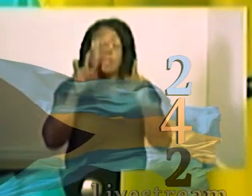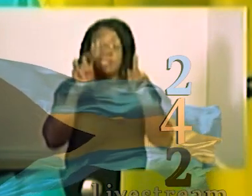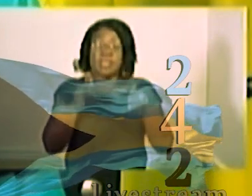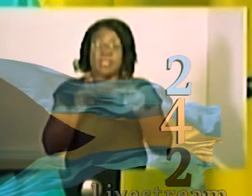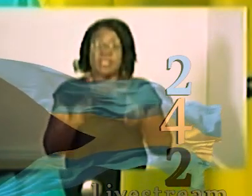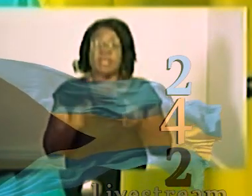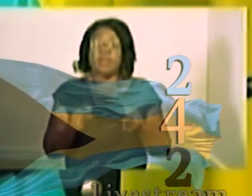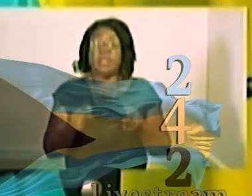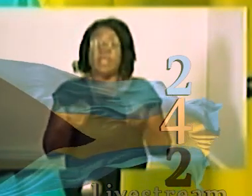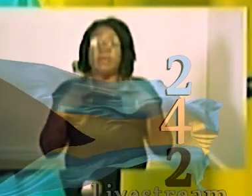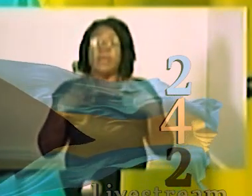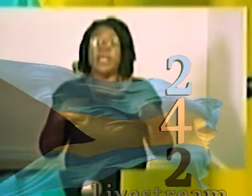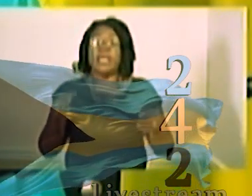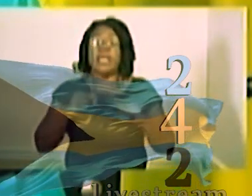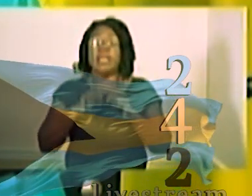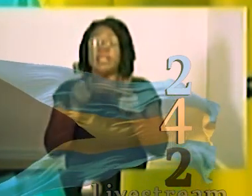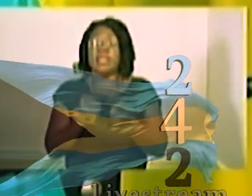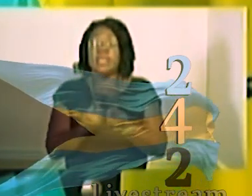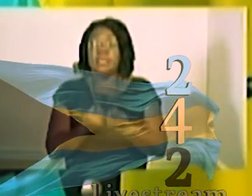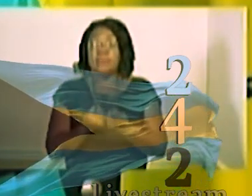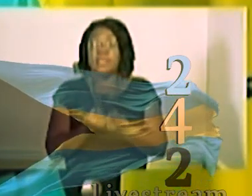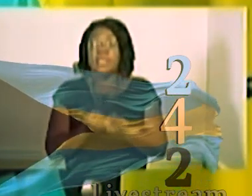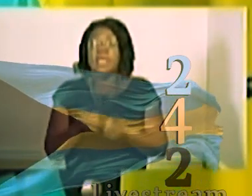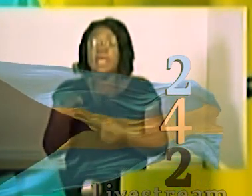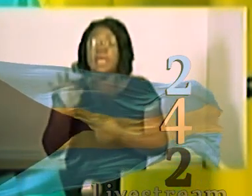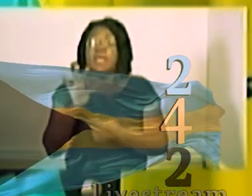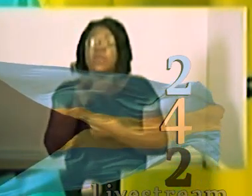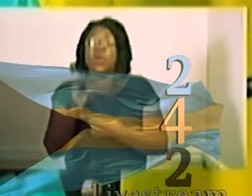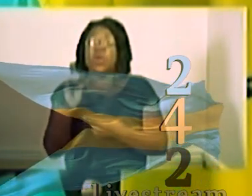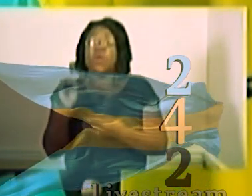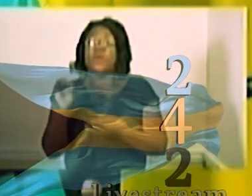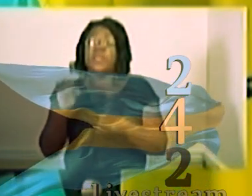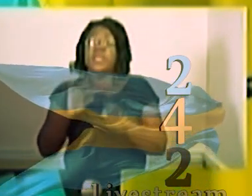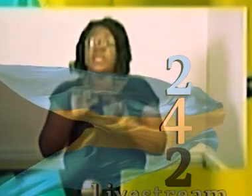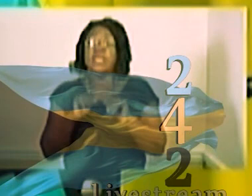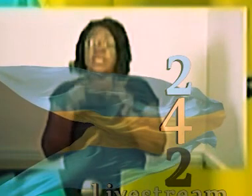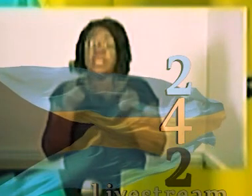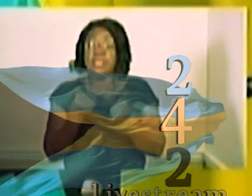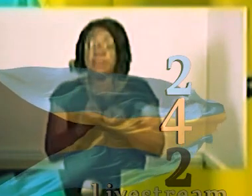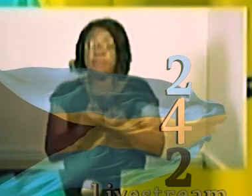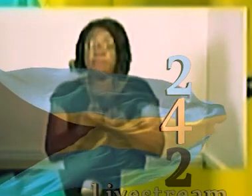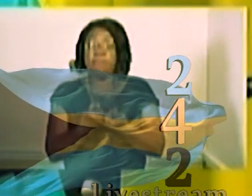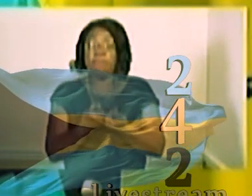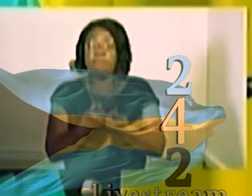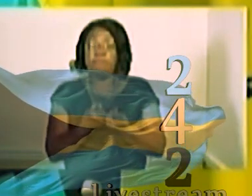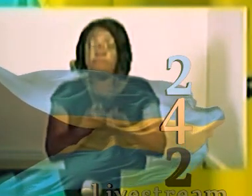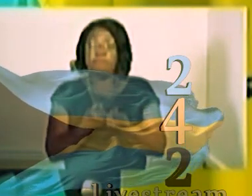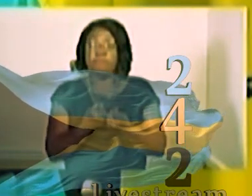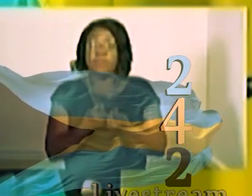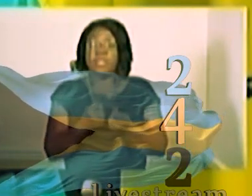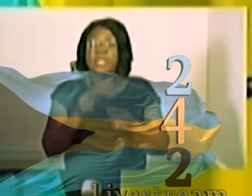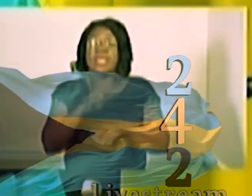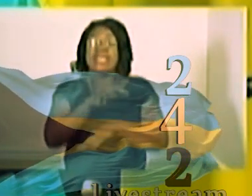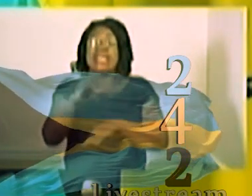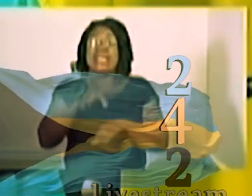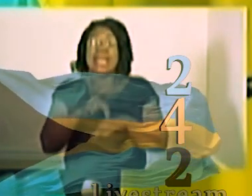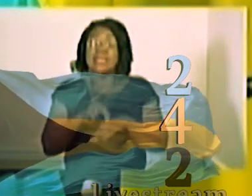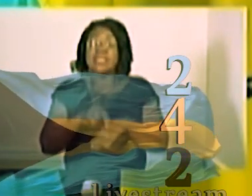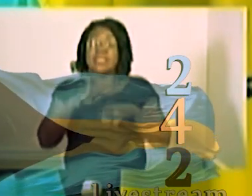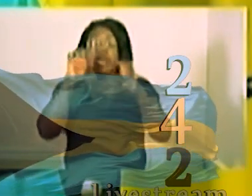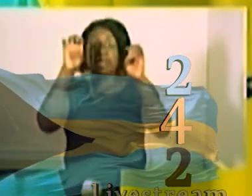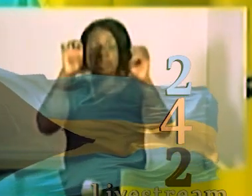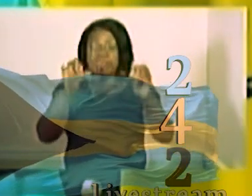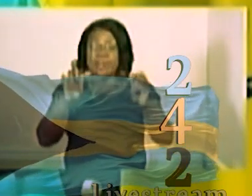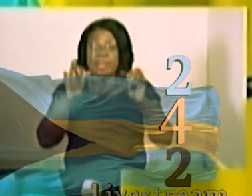by the health team and the National COVID-19 Coordinating Committee. The national